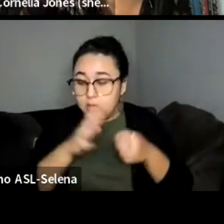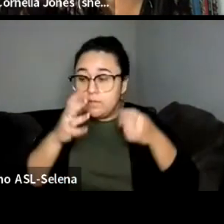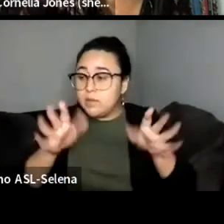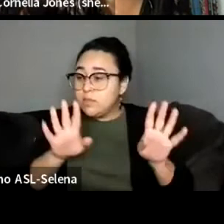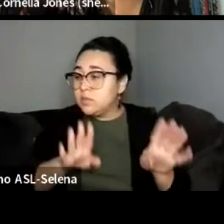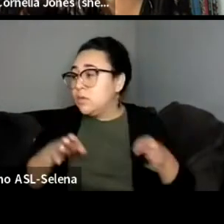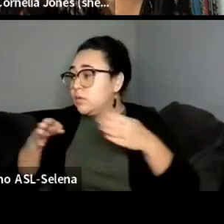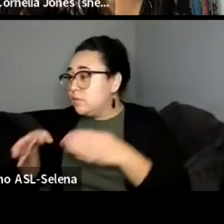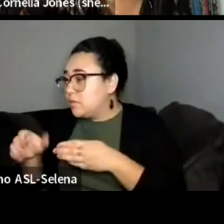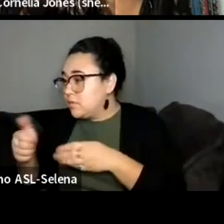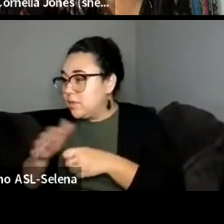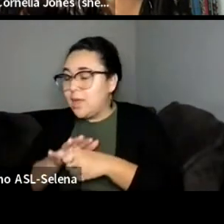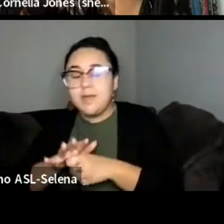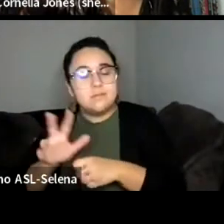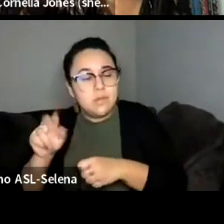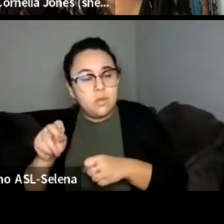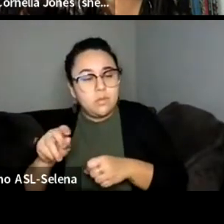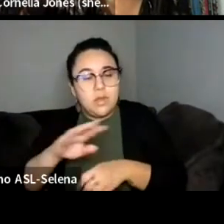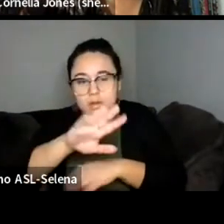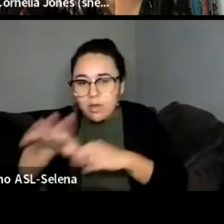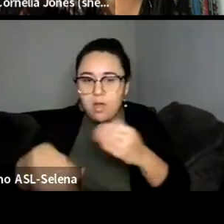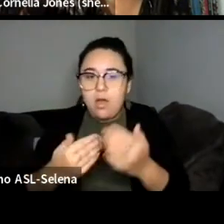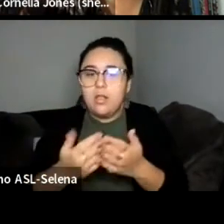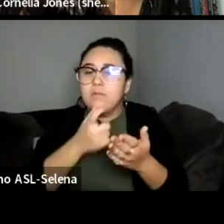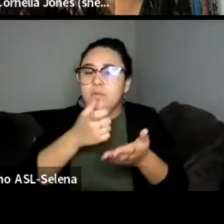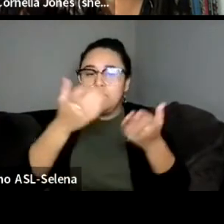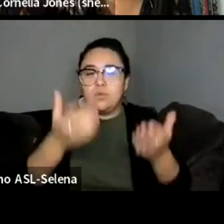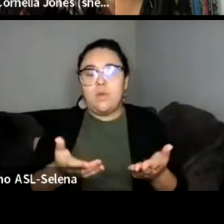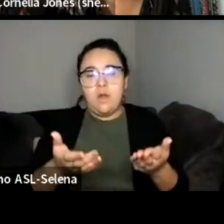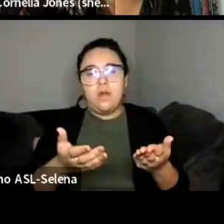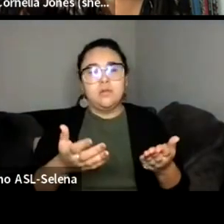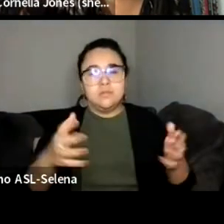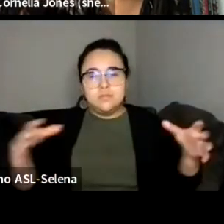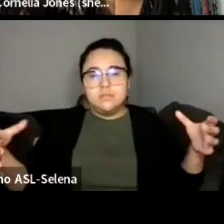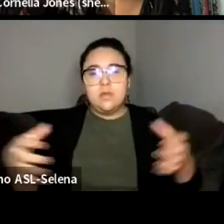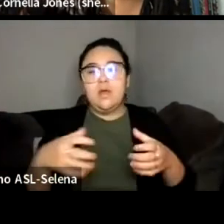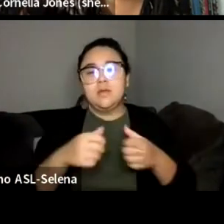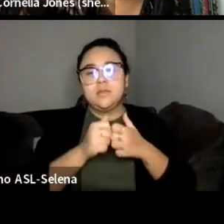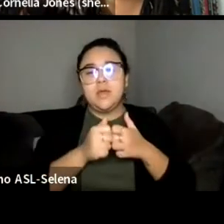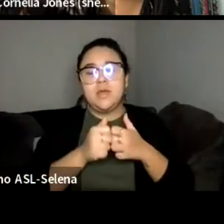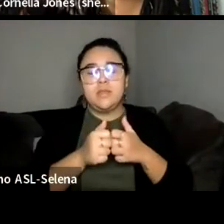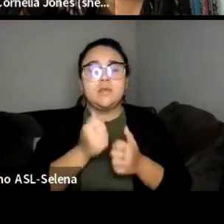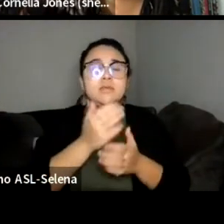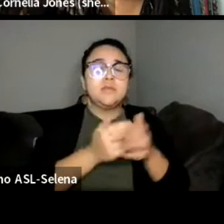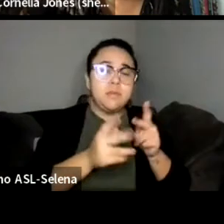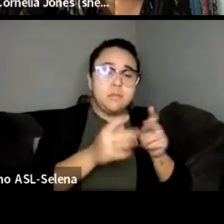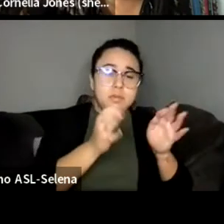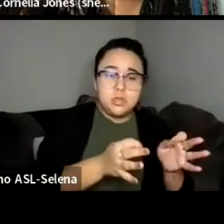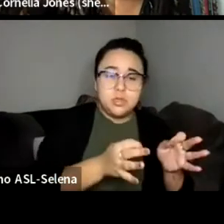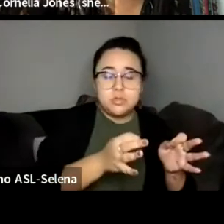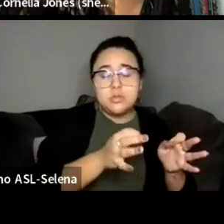know, when you're doing all these different kinds of caregiving, and some you chose, some you didn't.